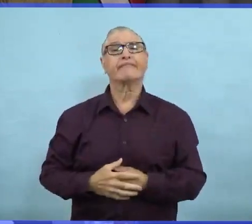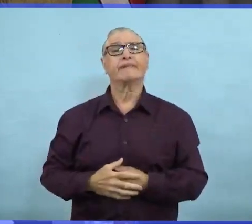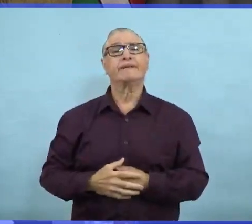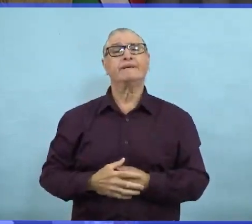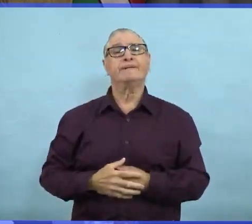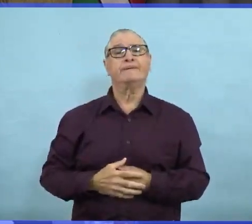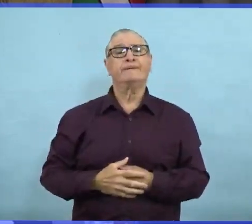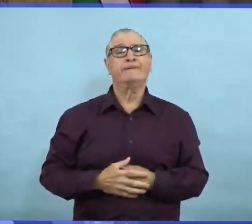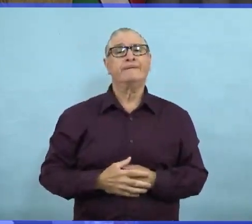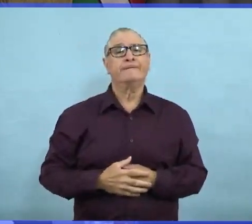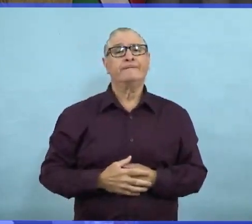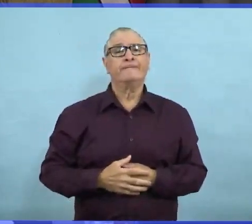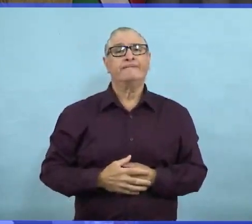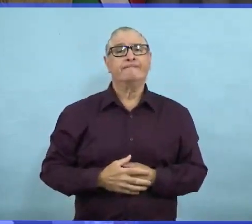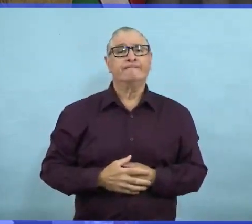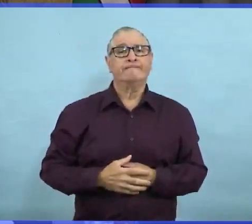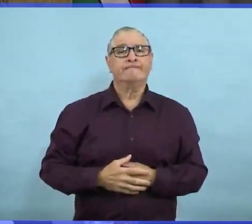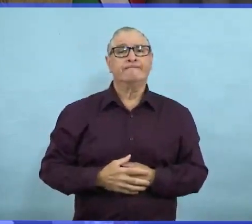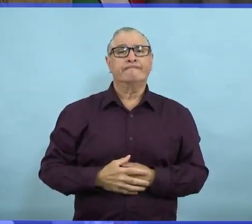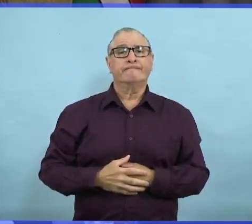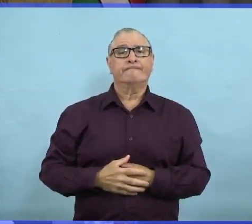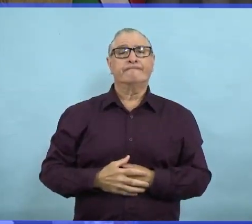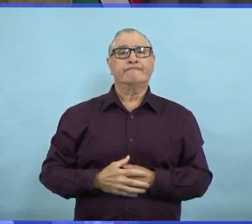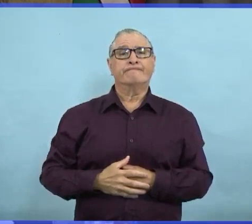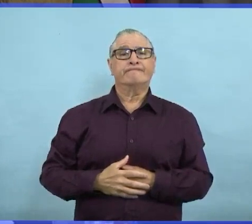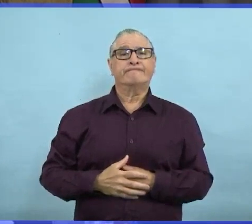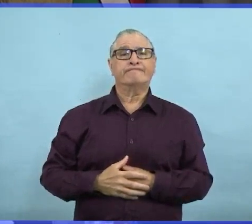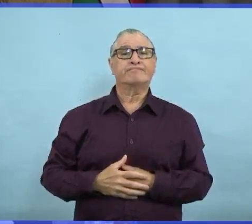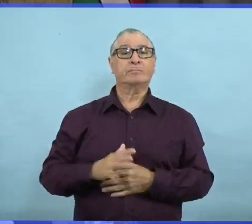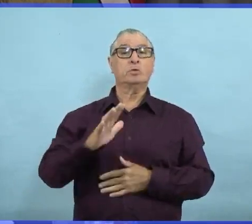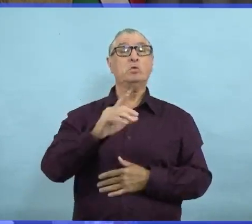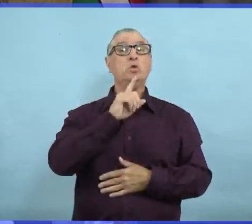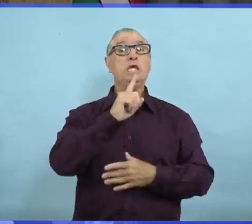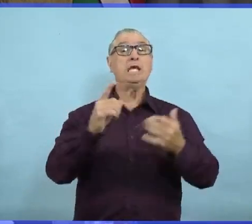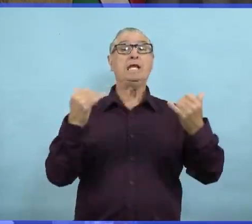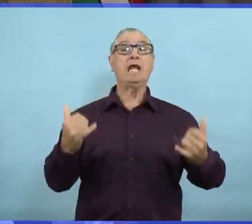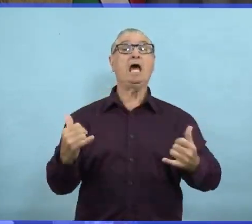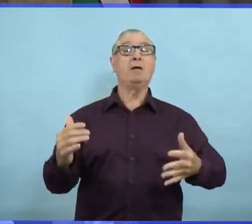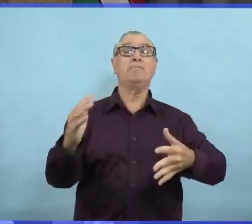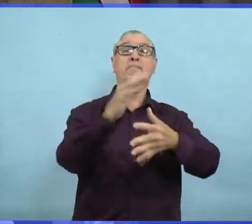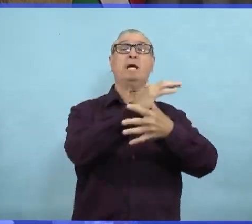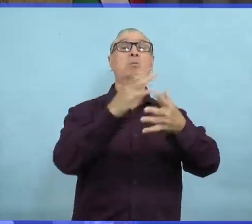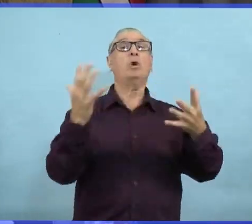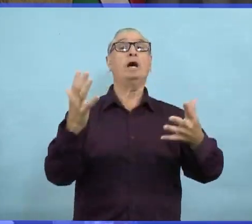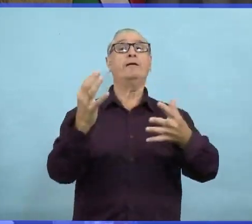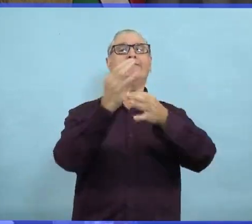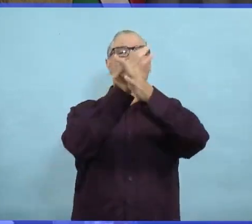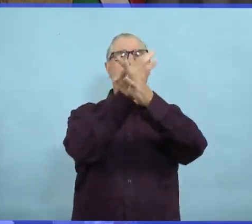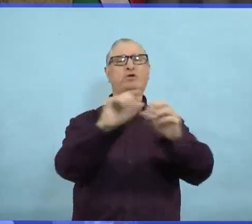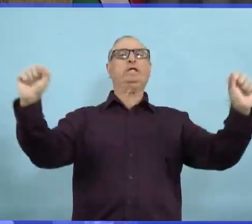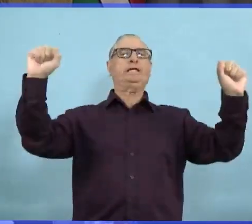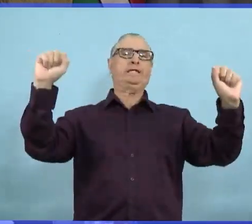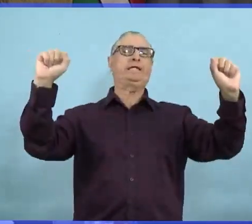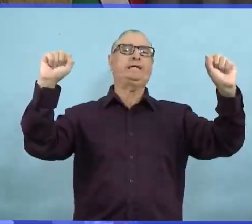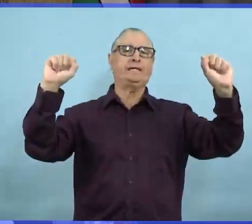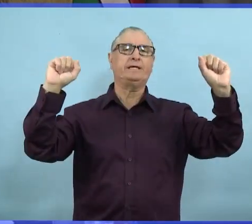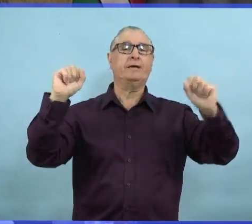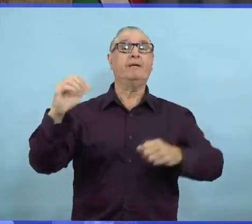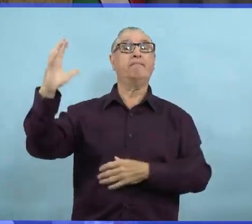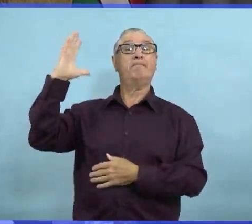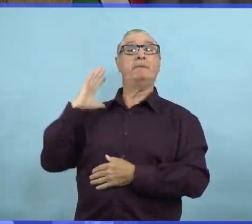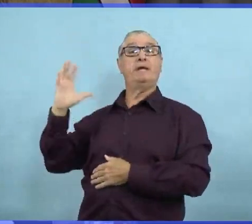recognize the value of our freedoms more than we do now in this age of COVID, because they've been restricted. And those